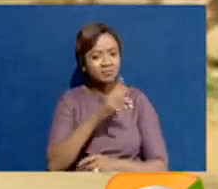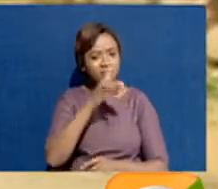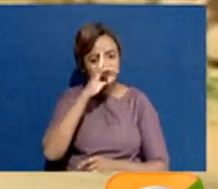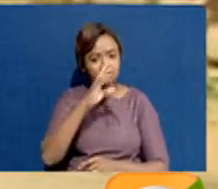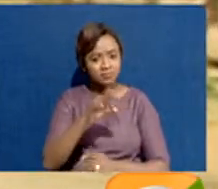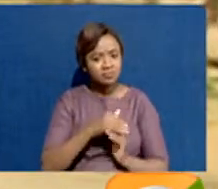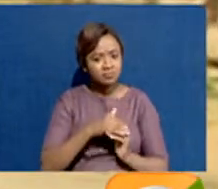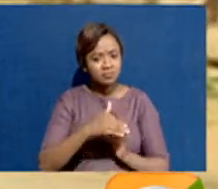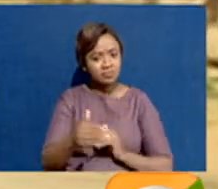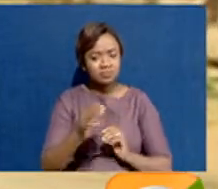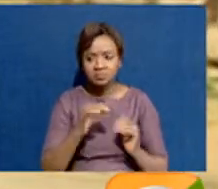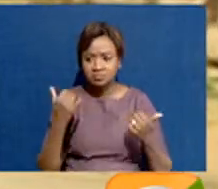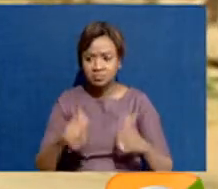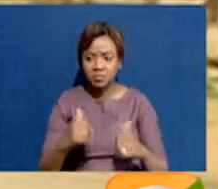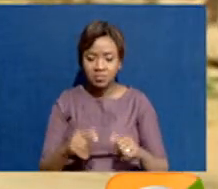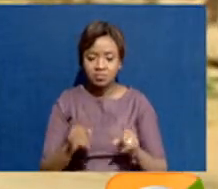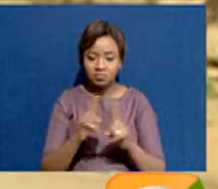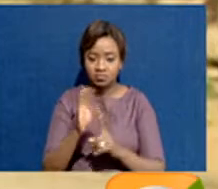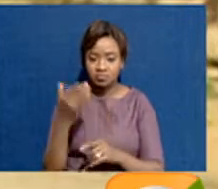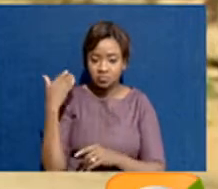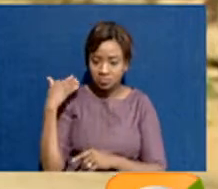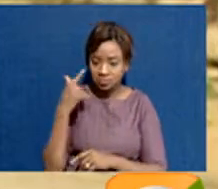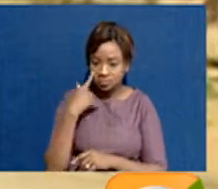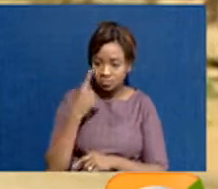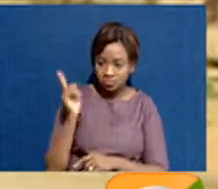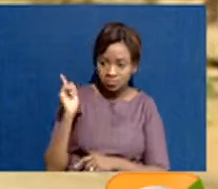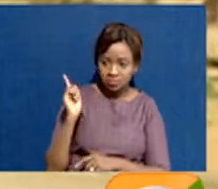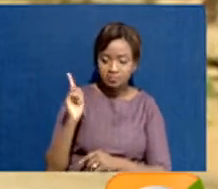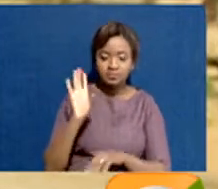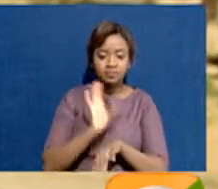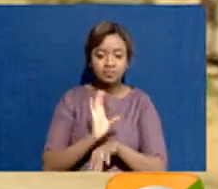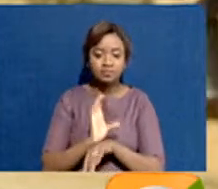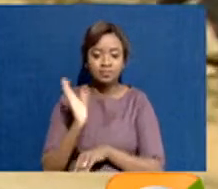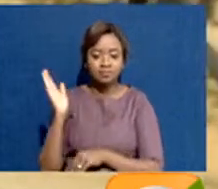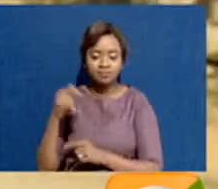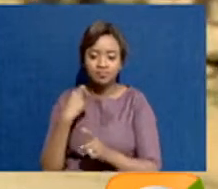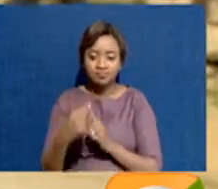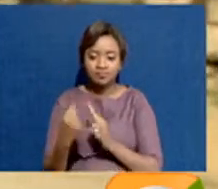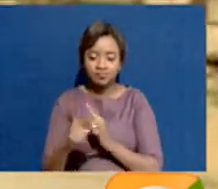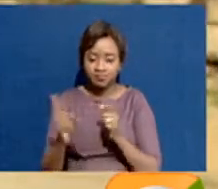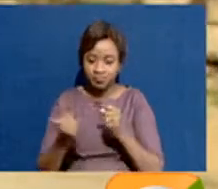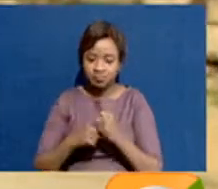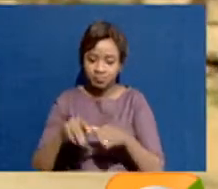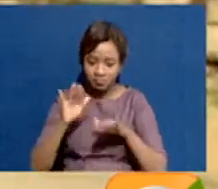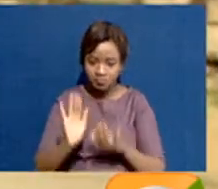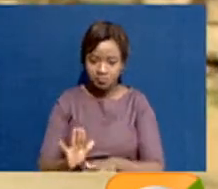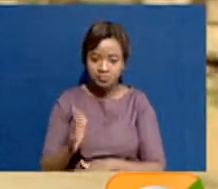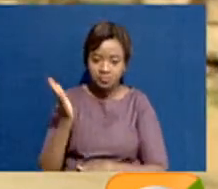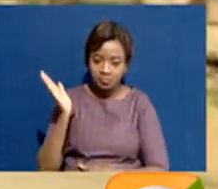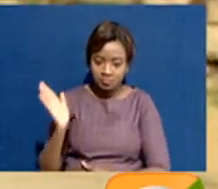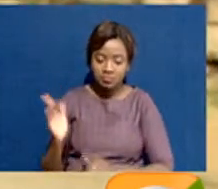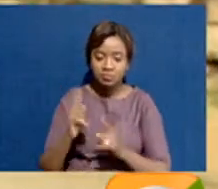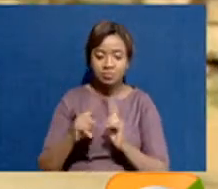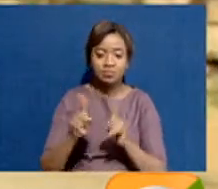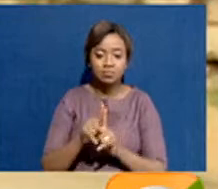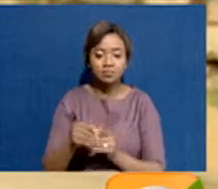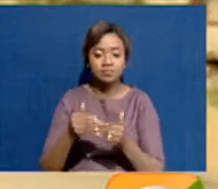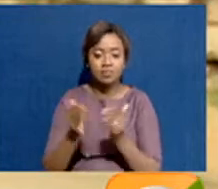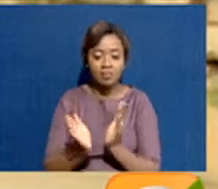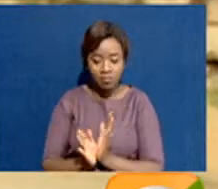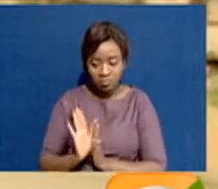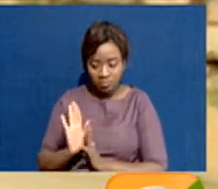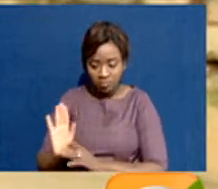was home to the Good News International Church for the first 6 years of its existence. And even then, the family of one